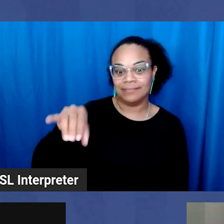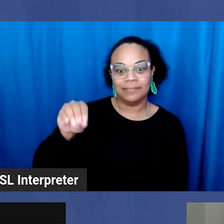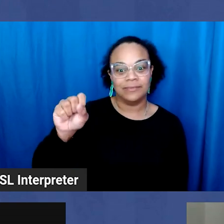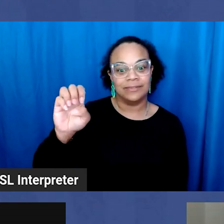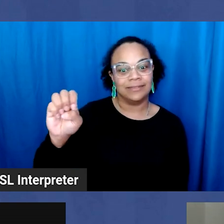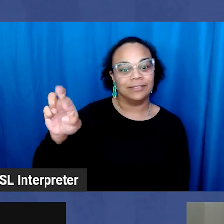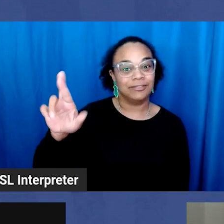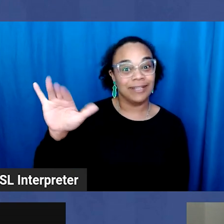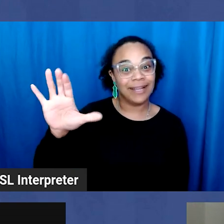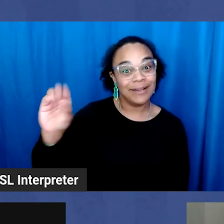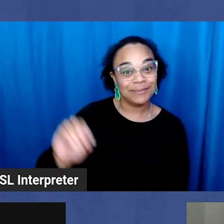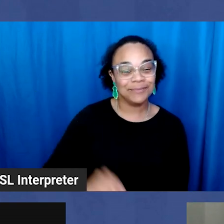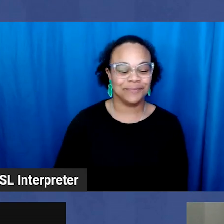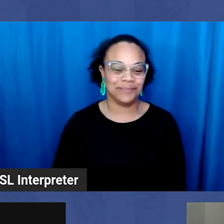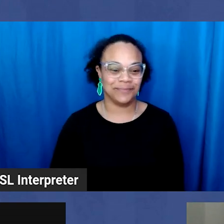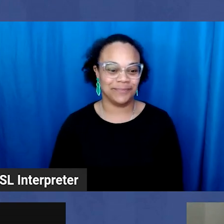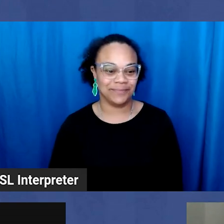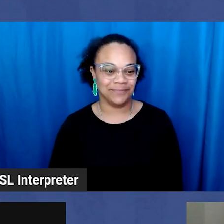Rico.